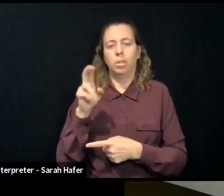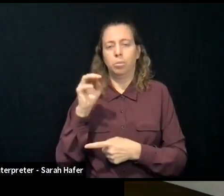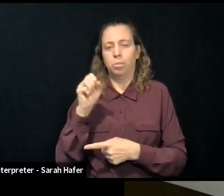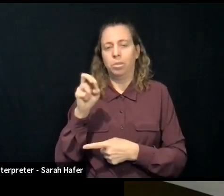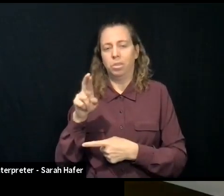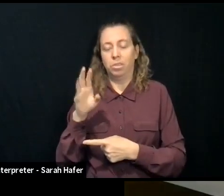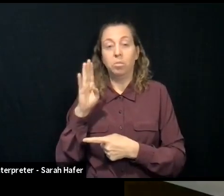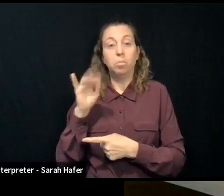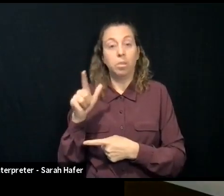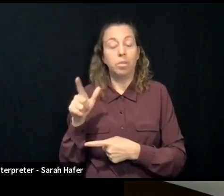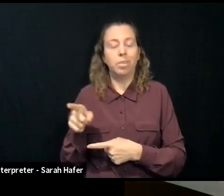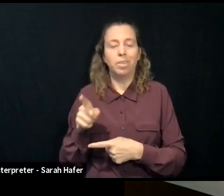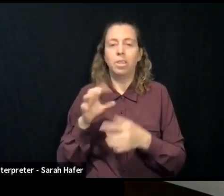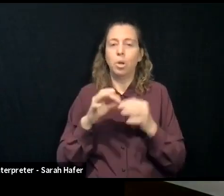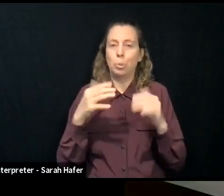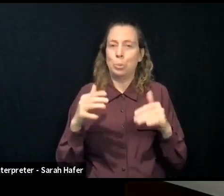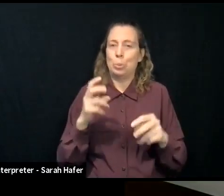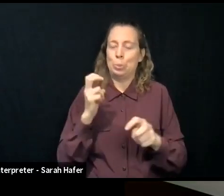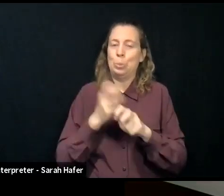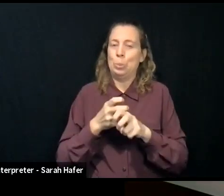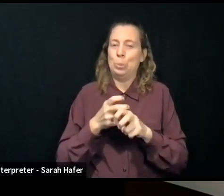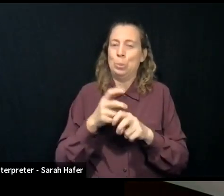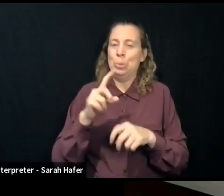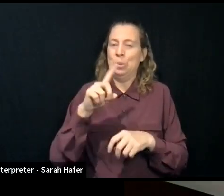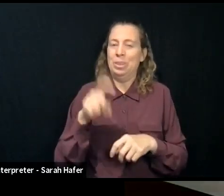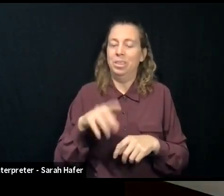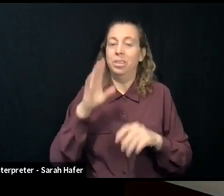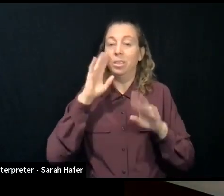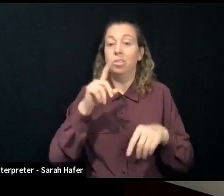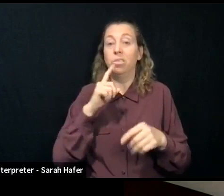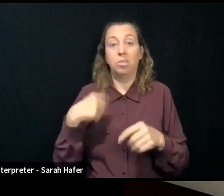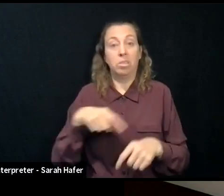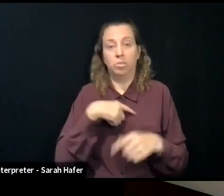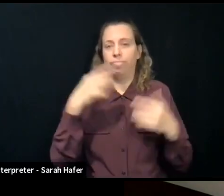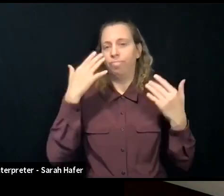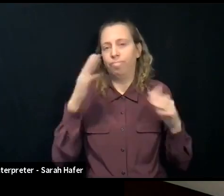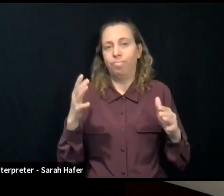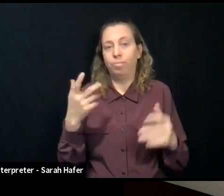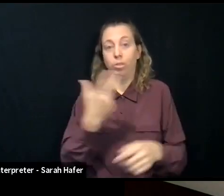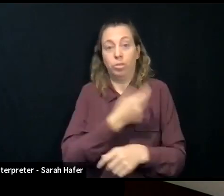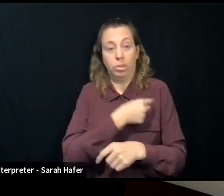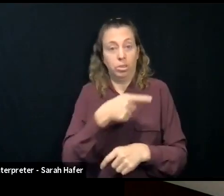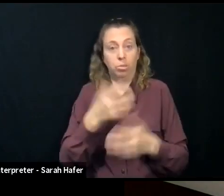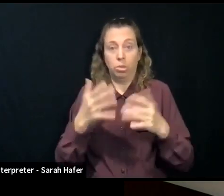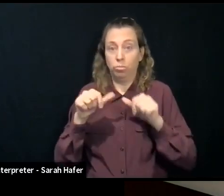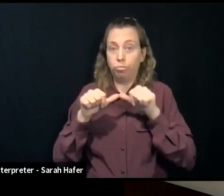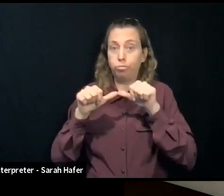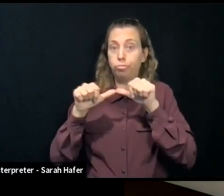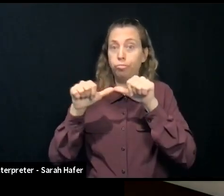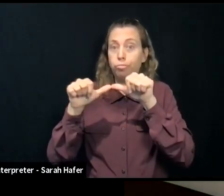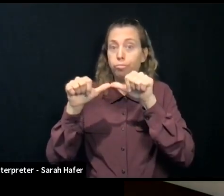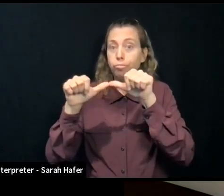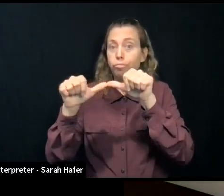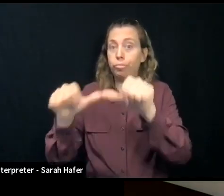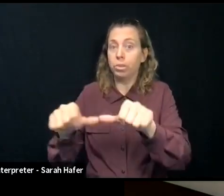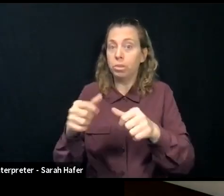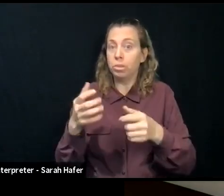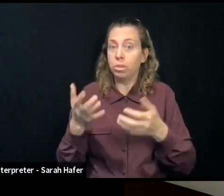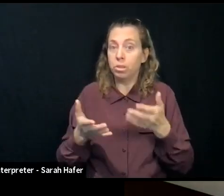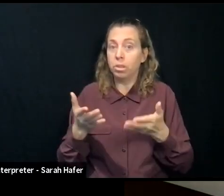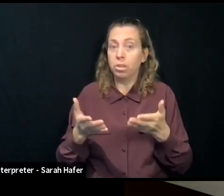know. The vaccine may be effective against the variants for the remainder of the pandemic. And in fact, that